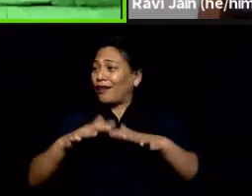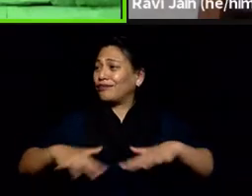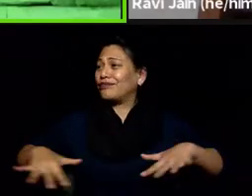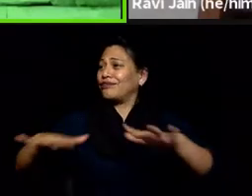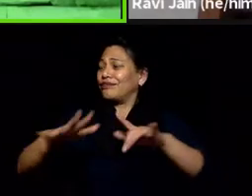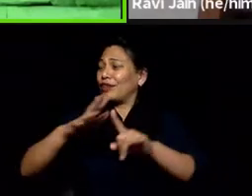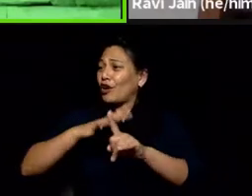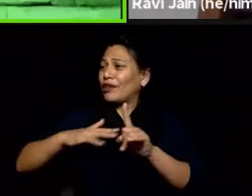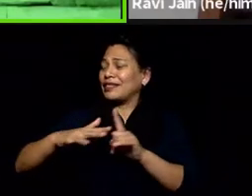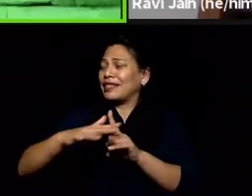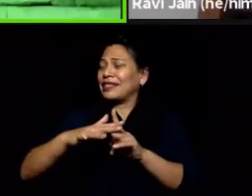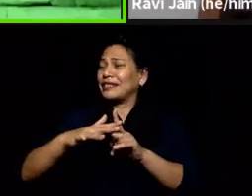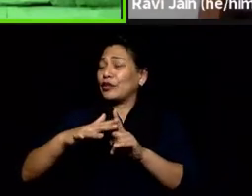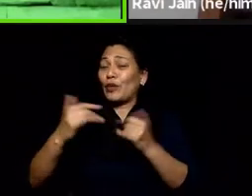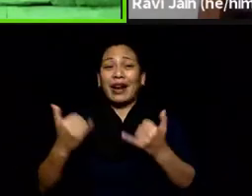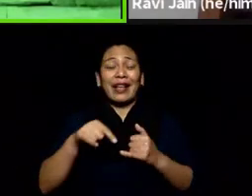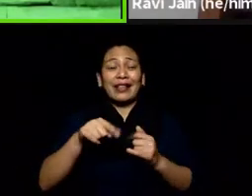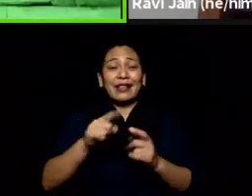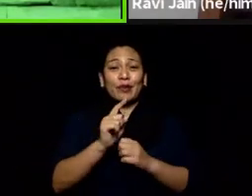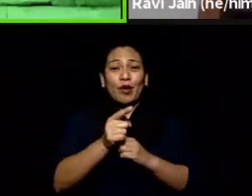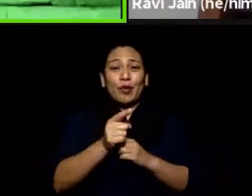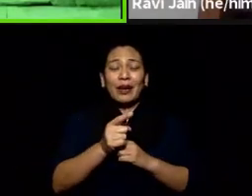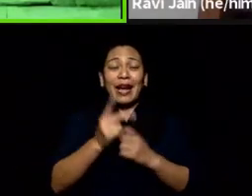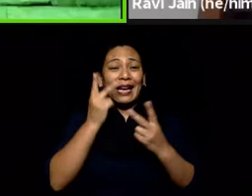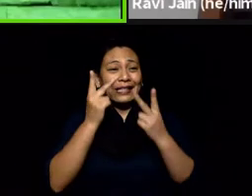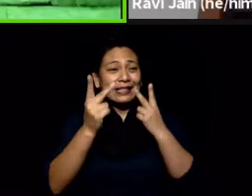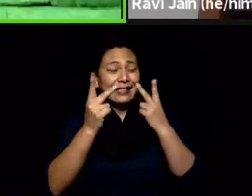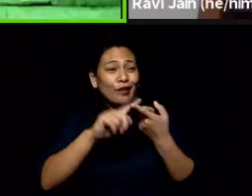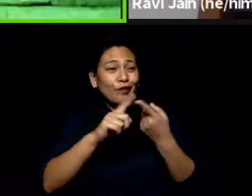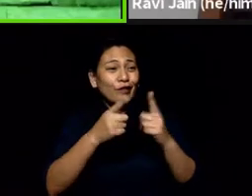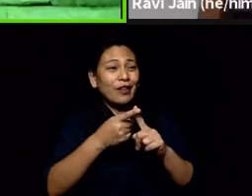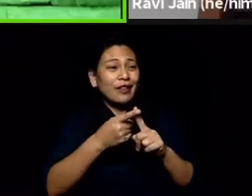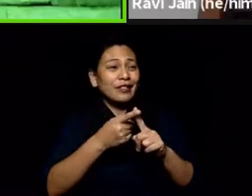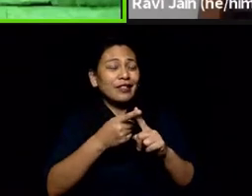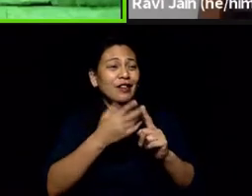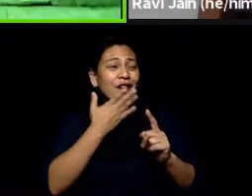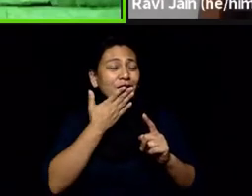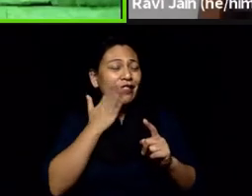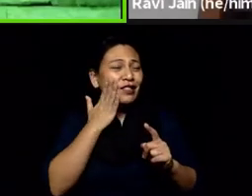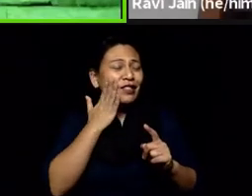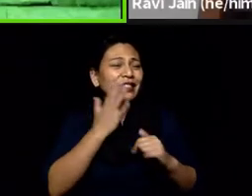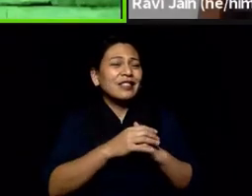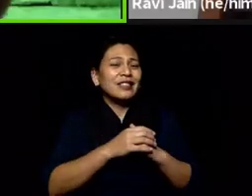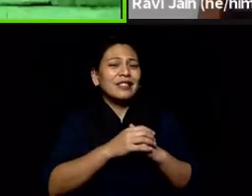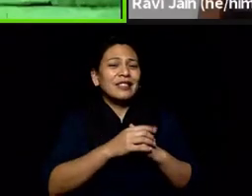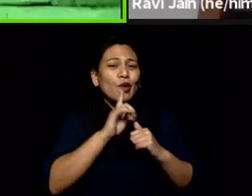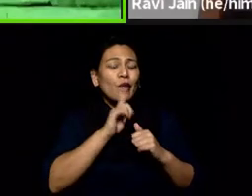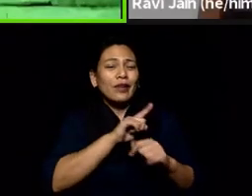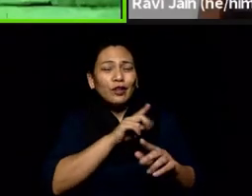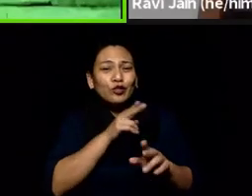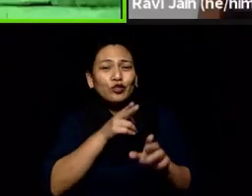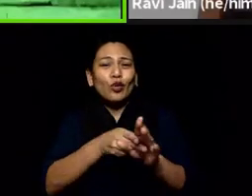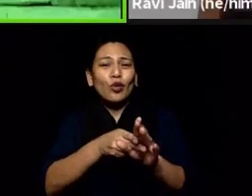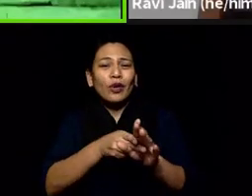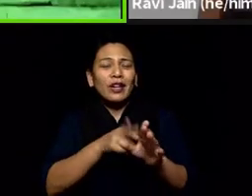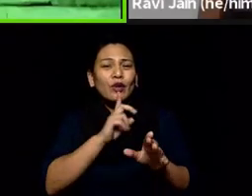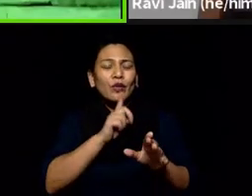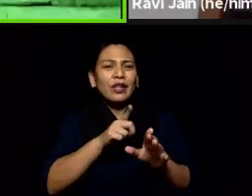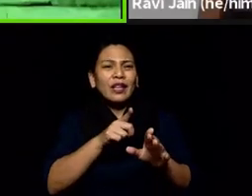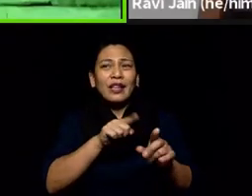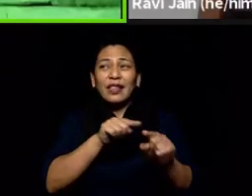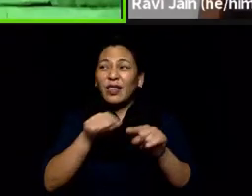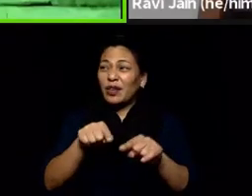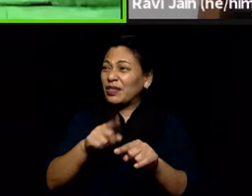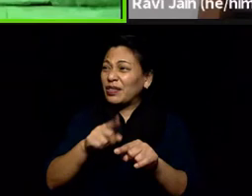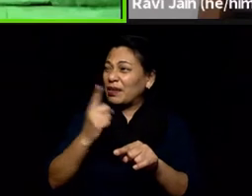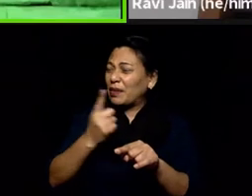particularly in this moment, I see my friends of color when they come on to a call or whatever, they count, right? And it's like, how many? And it's